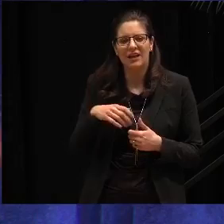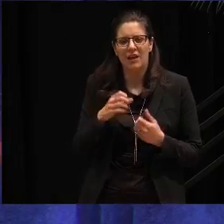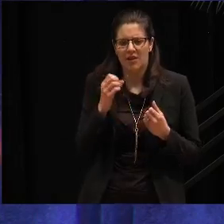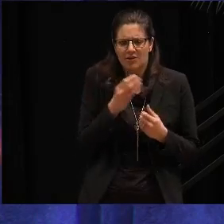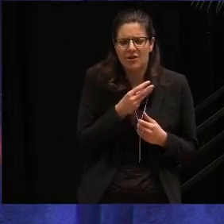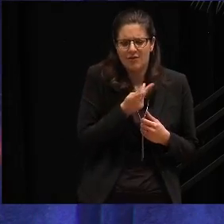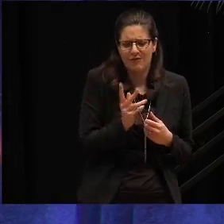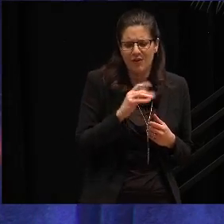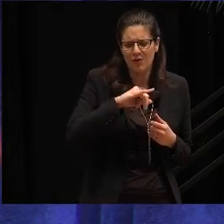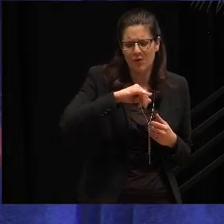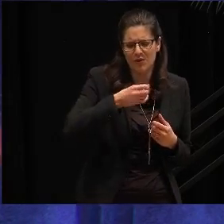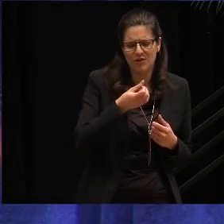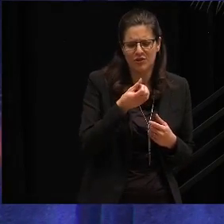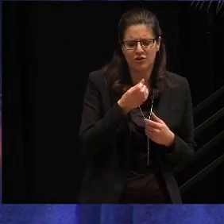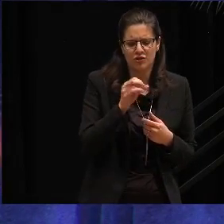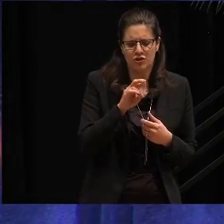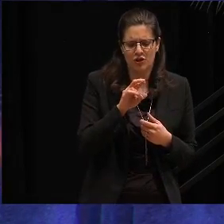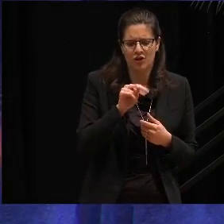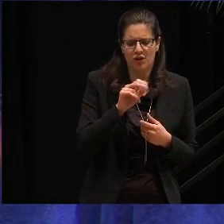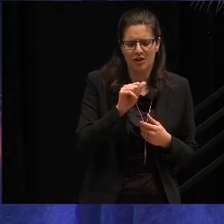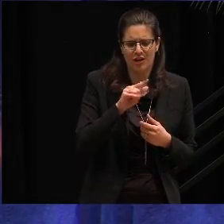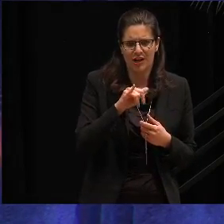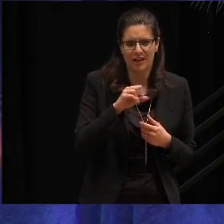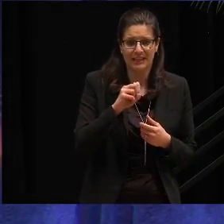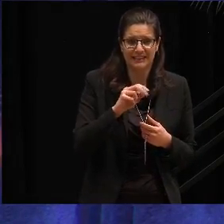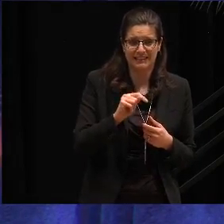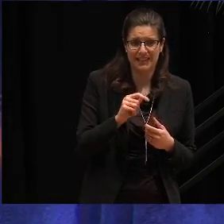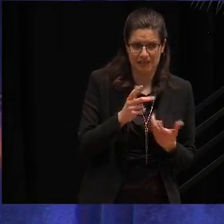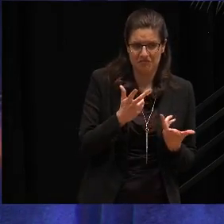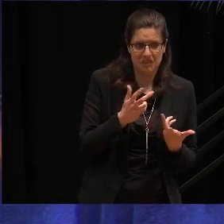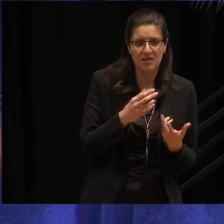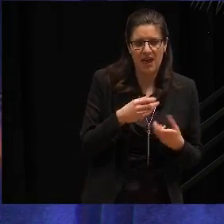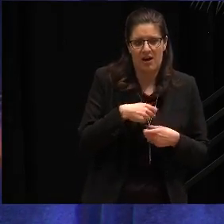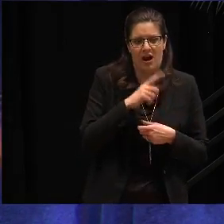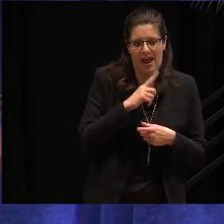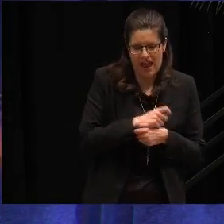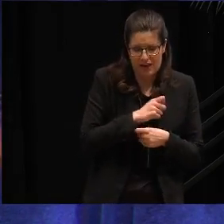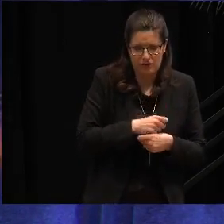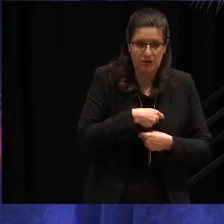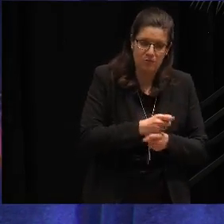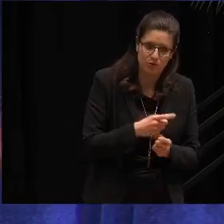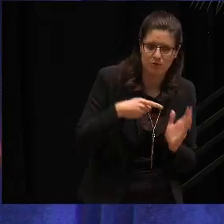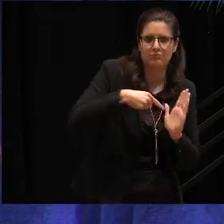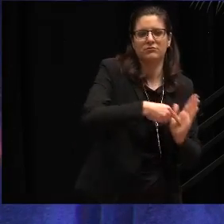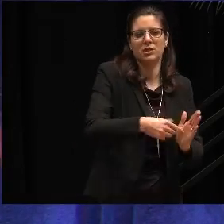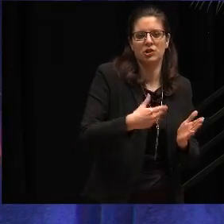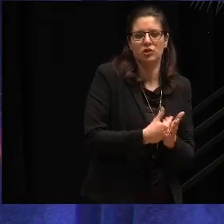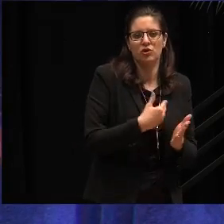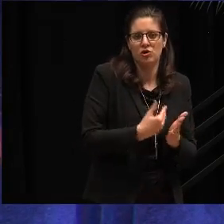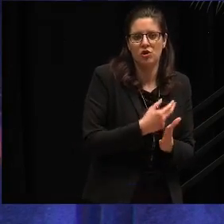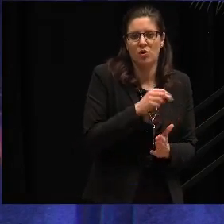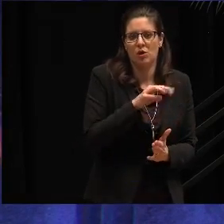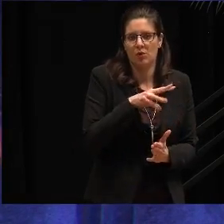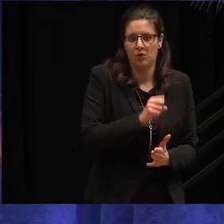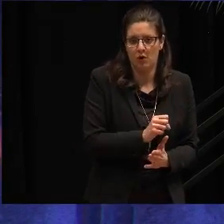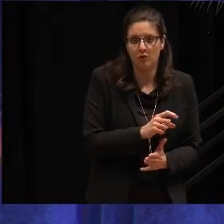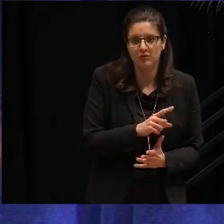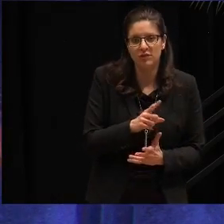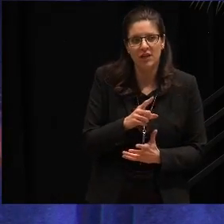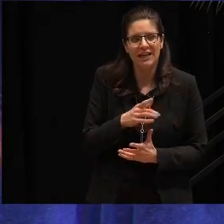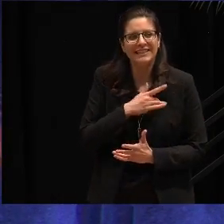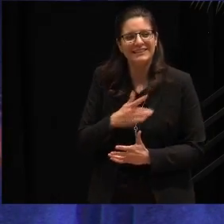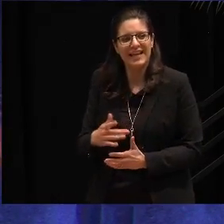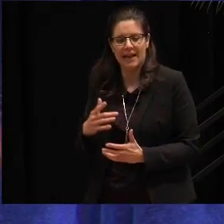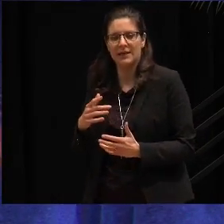really producing stuff. In social media, obviously, it's just people's opinions. But, you know, you shouldn't just believe what you read, and you should dig into it and make sure